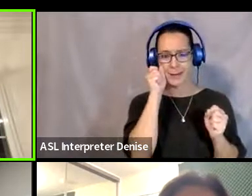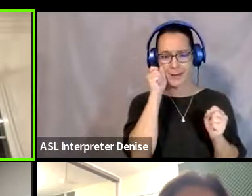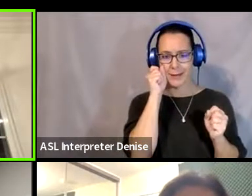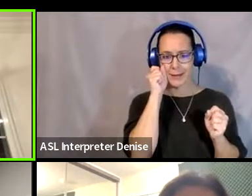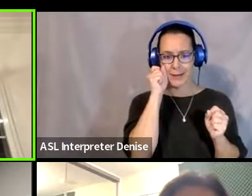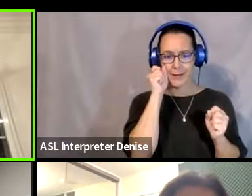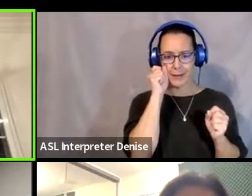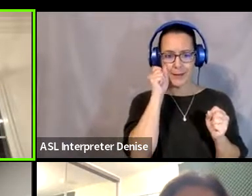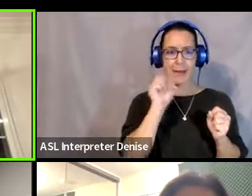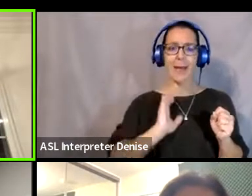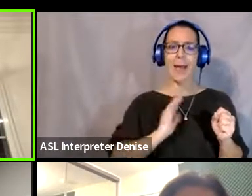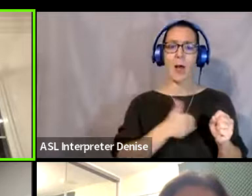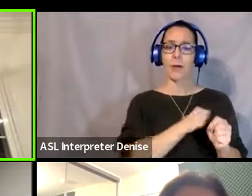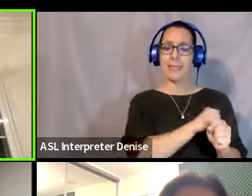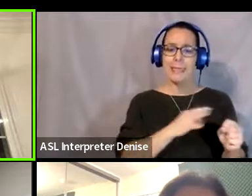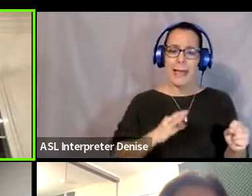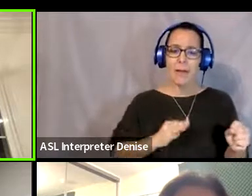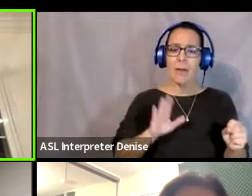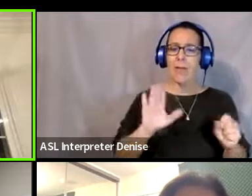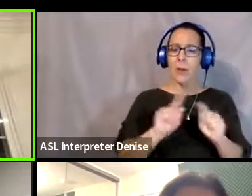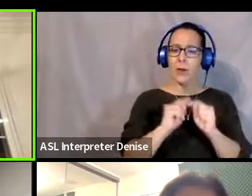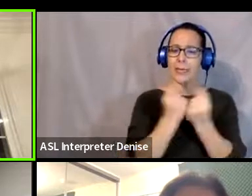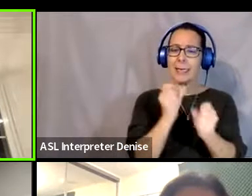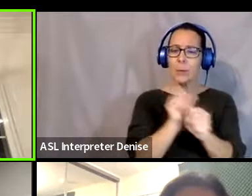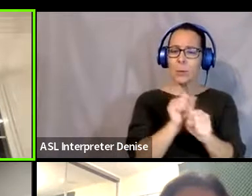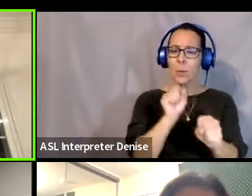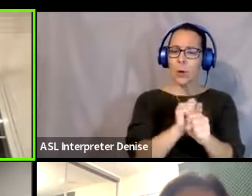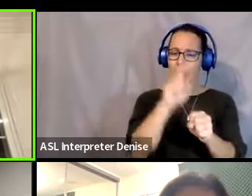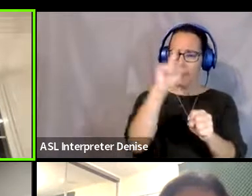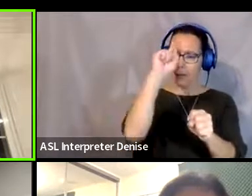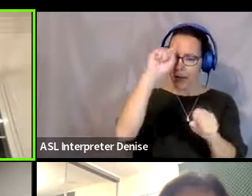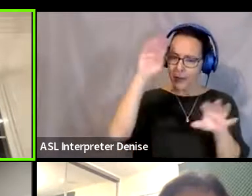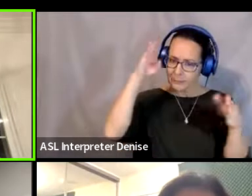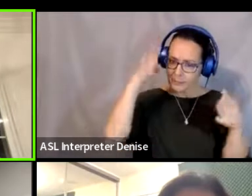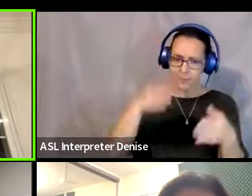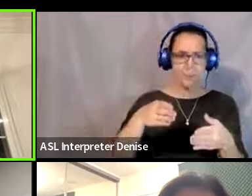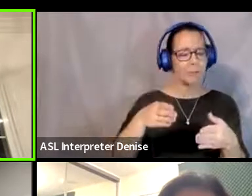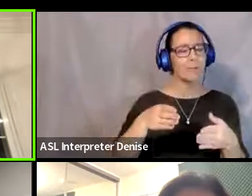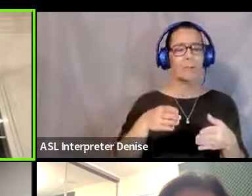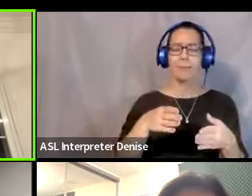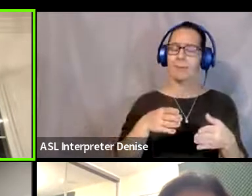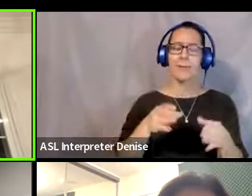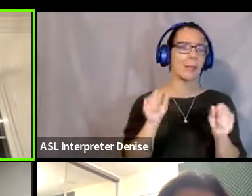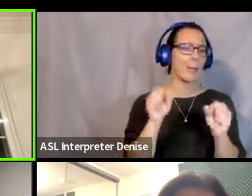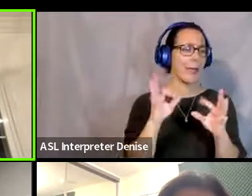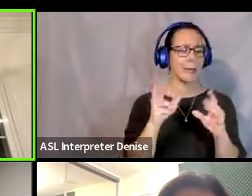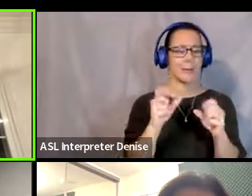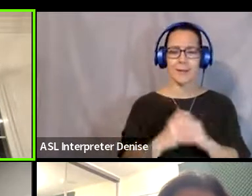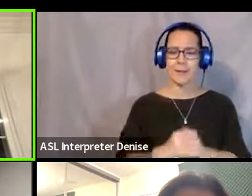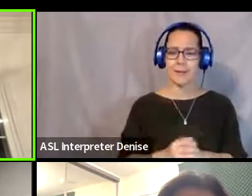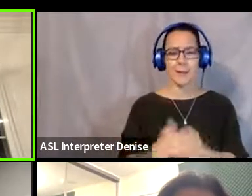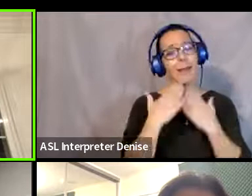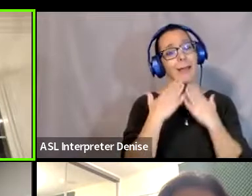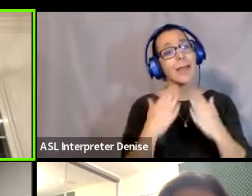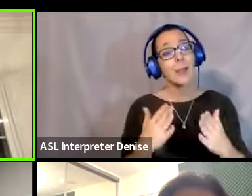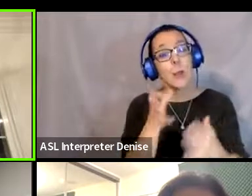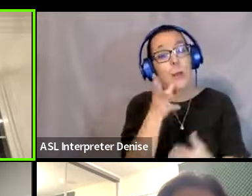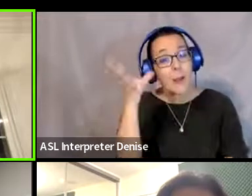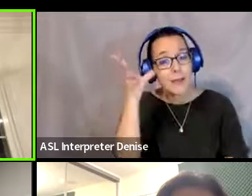and just the teamwork, the support. And thank you to our parents. This is a tough time for